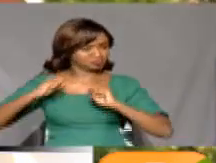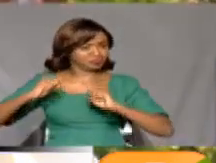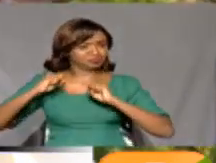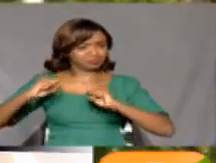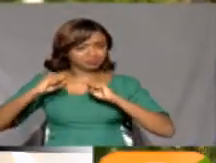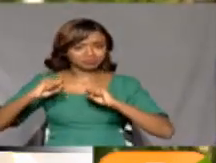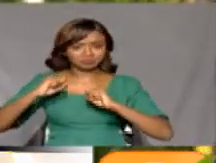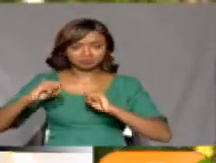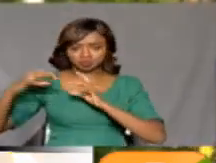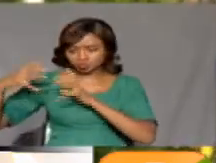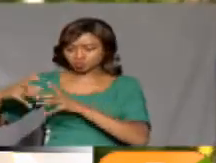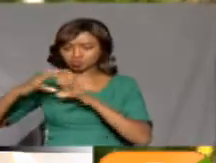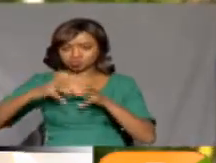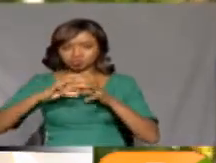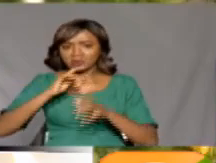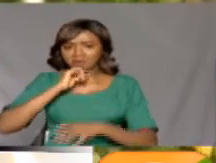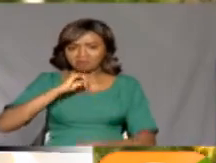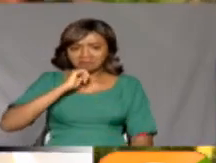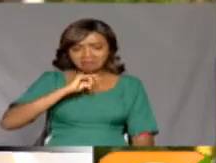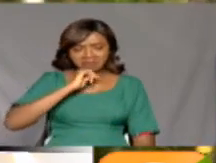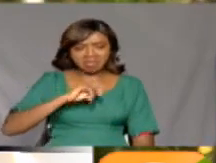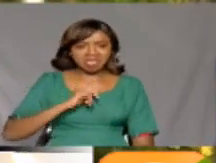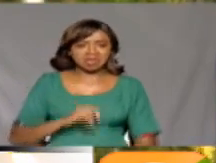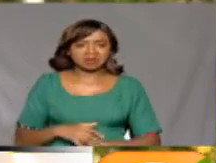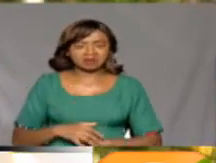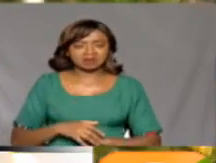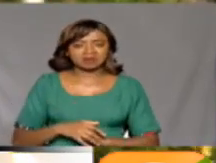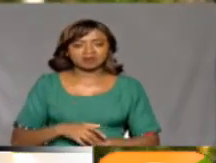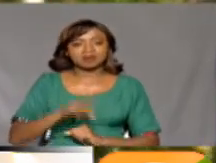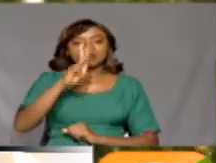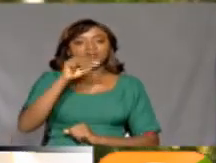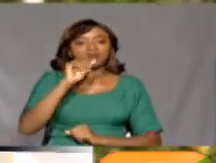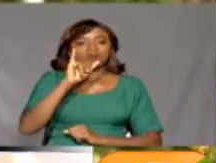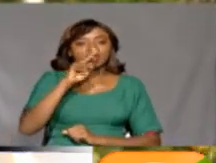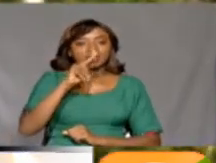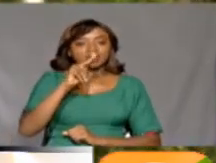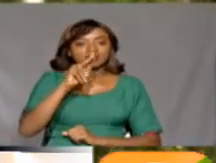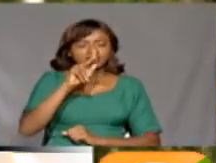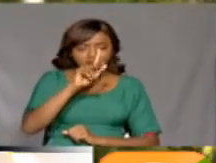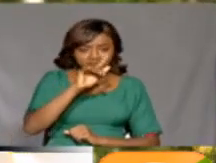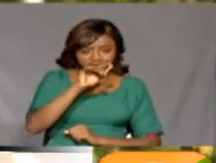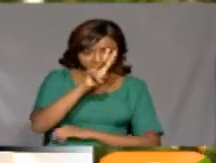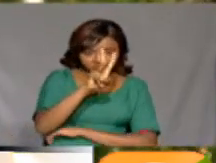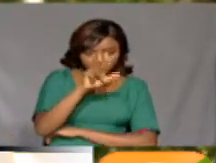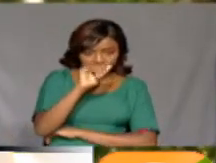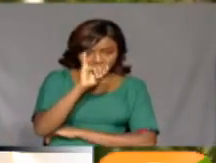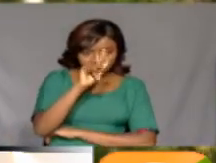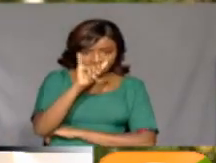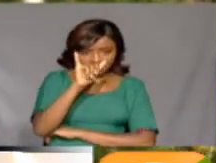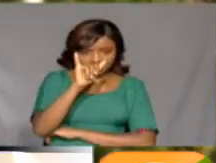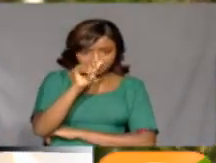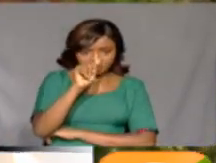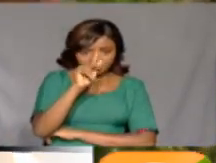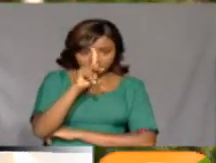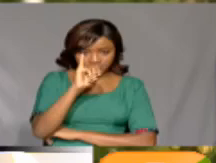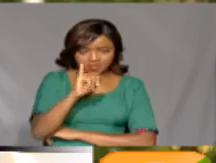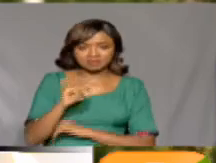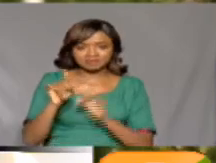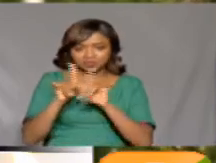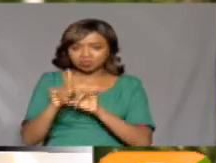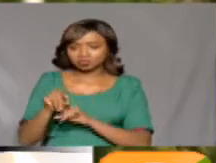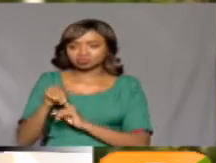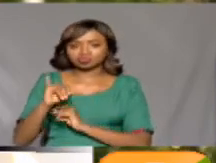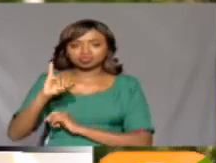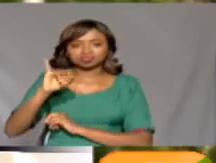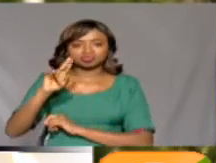the Jirongos, the Munywa Wayakis, the Sam Nyamweas, and all the other big